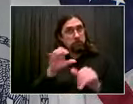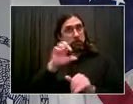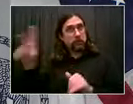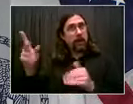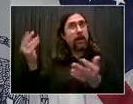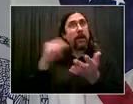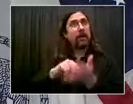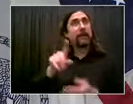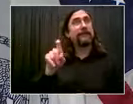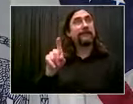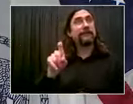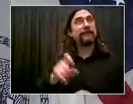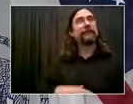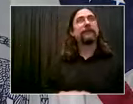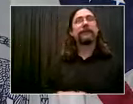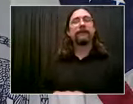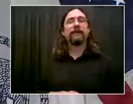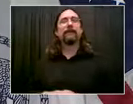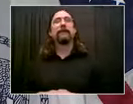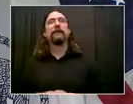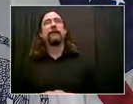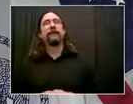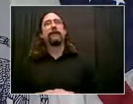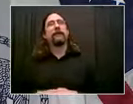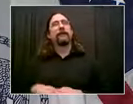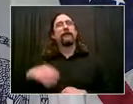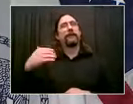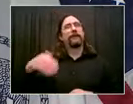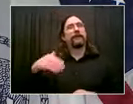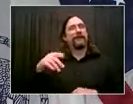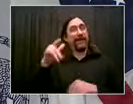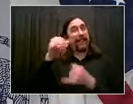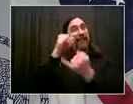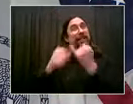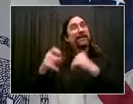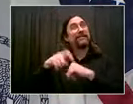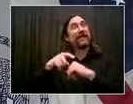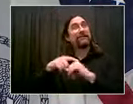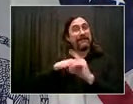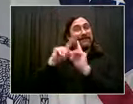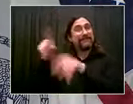when I'm done with this job, but I am definitely looking forward to going back at some point.